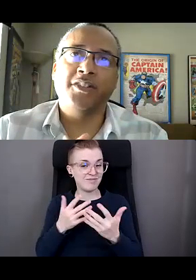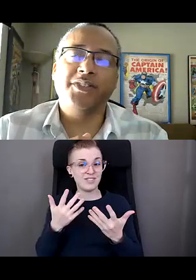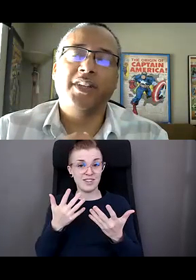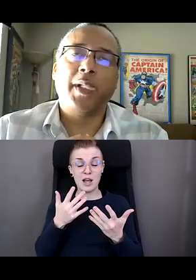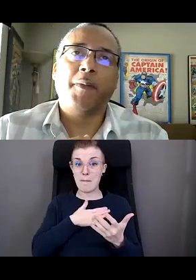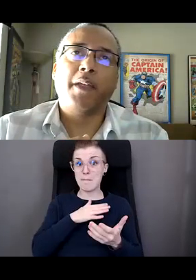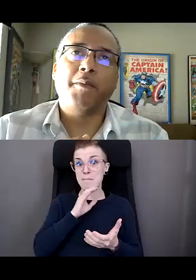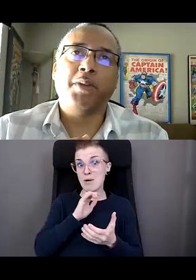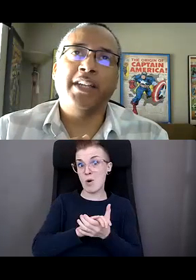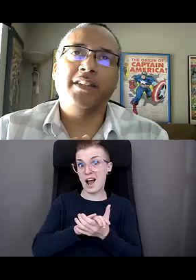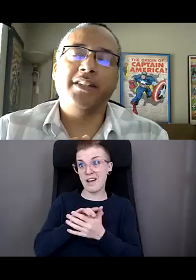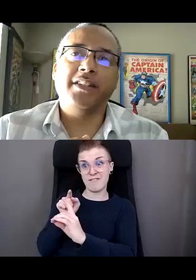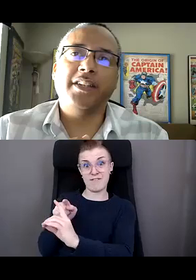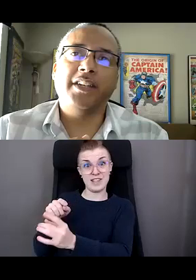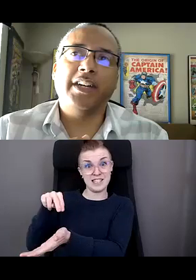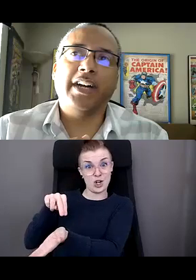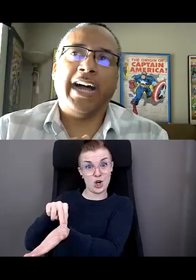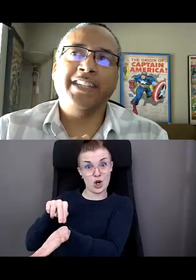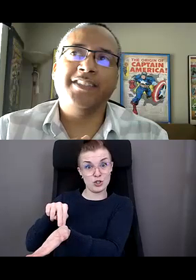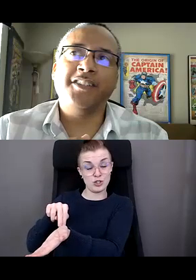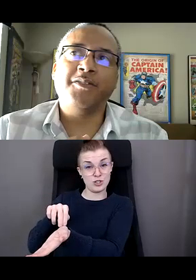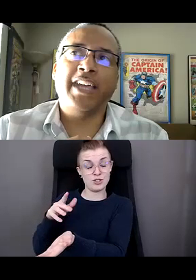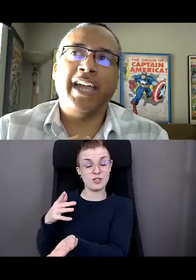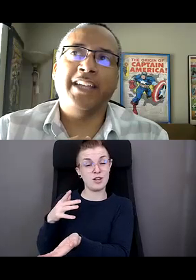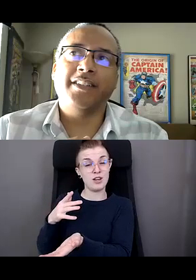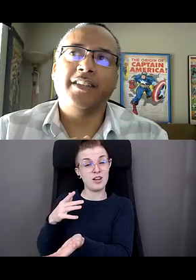a nurse, but I can